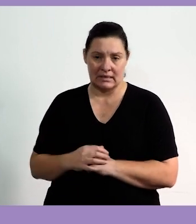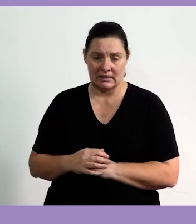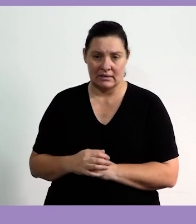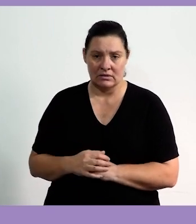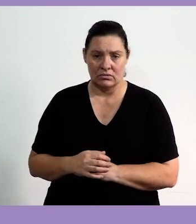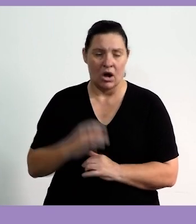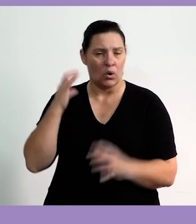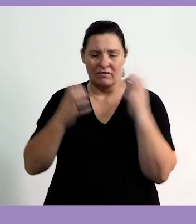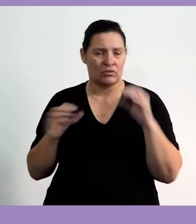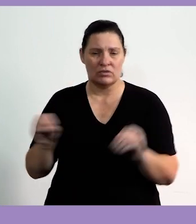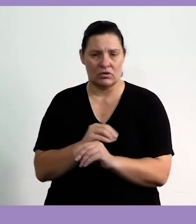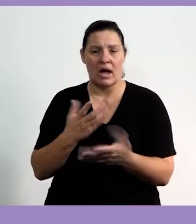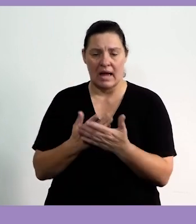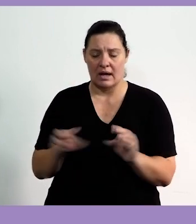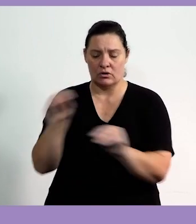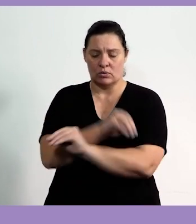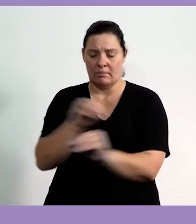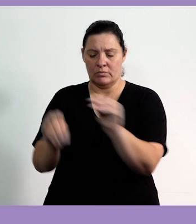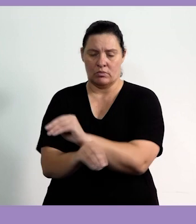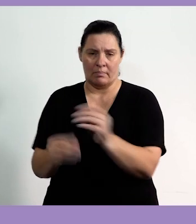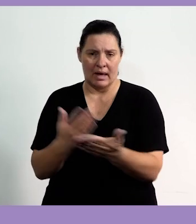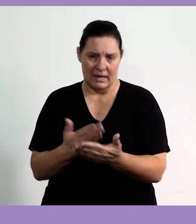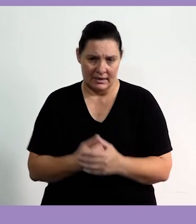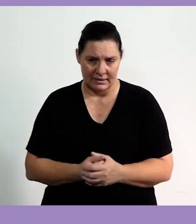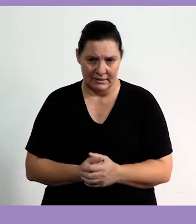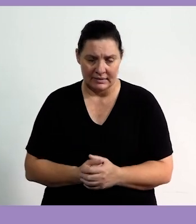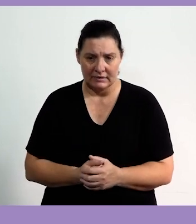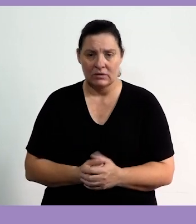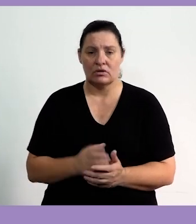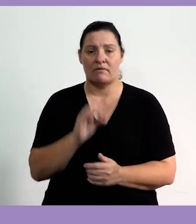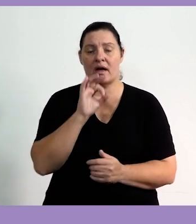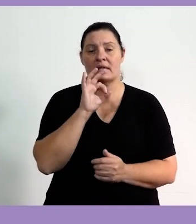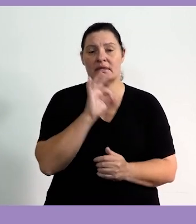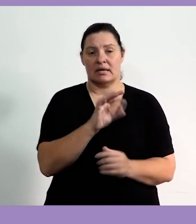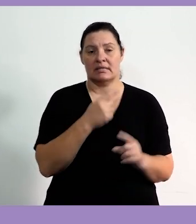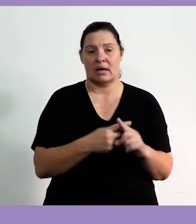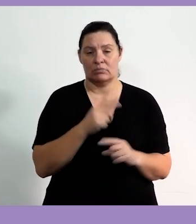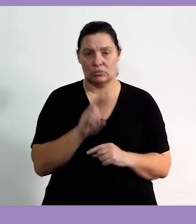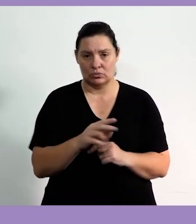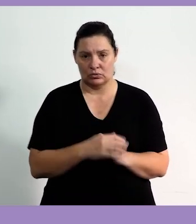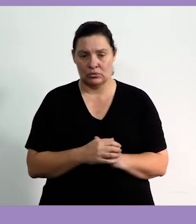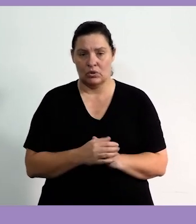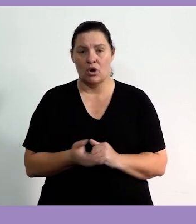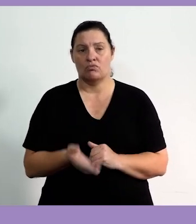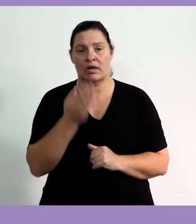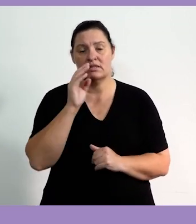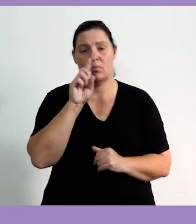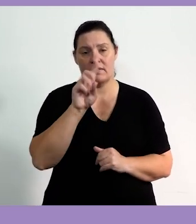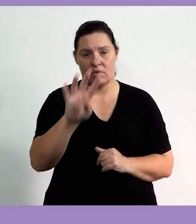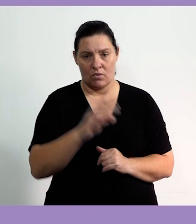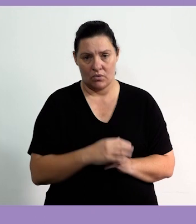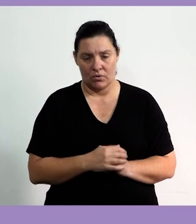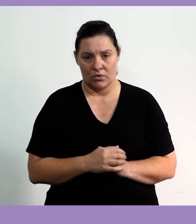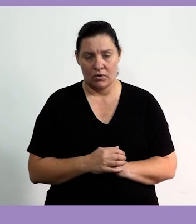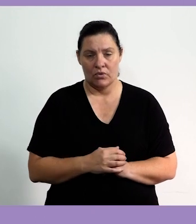2 multiplied by 3. So to avoid confusion, you can just swap it around. So I have 3 multiplied by 2 raised